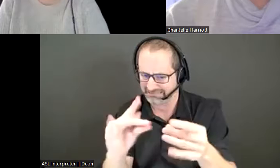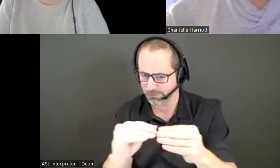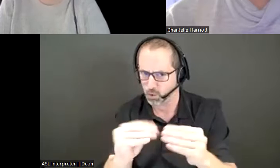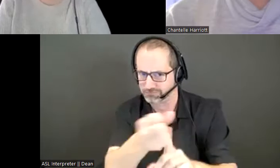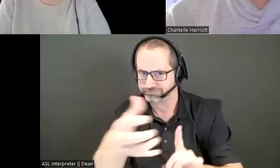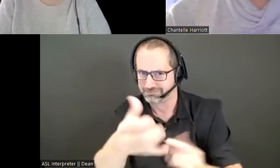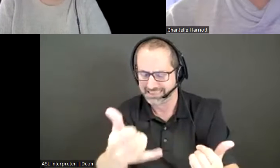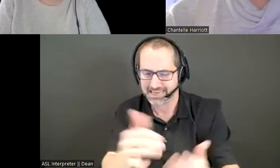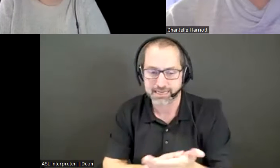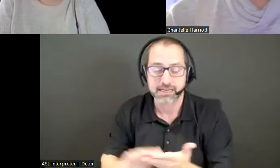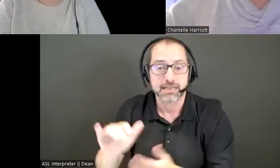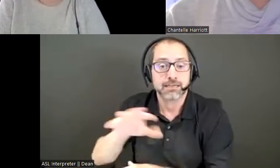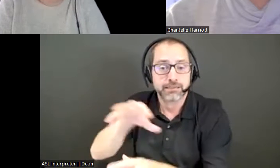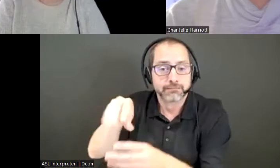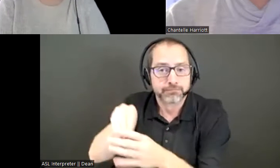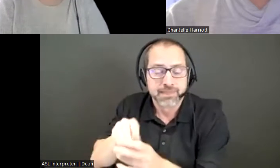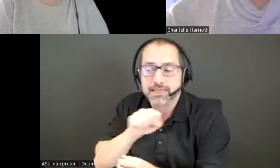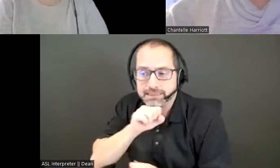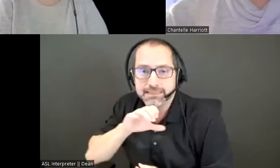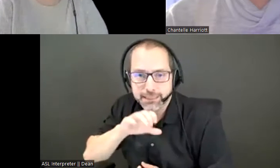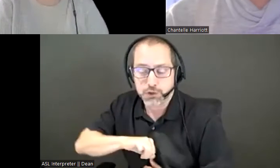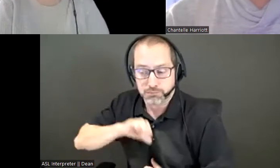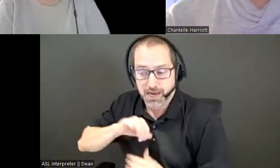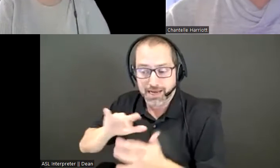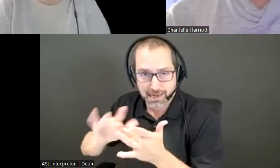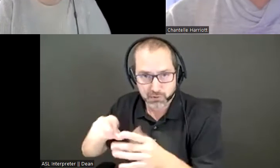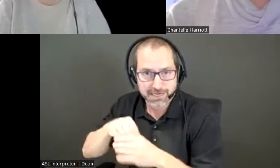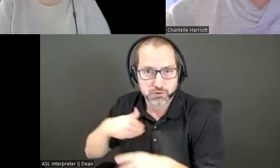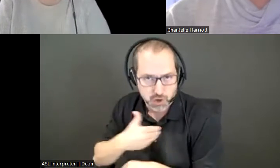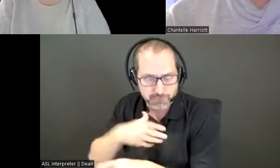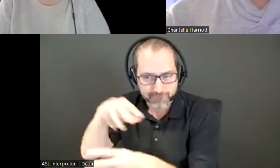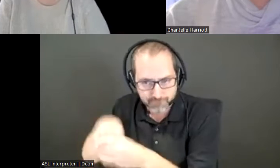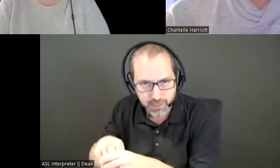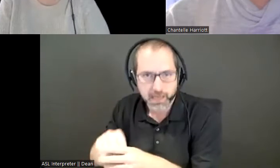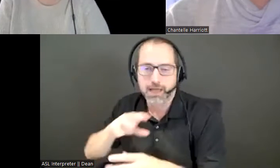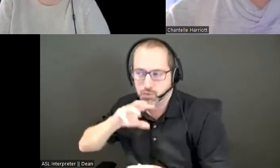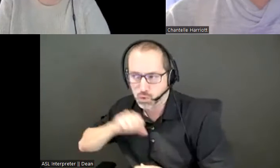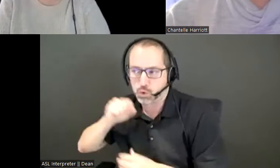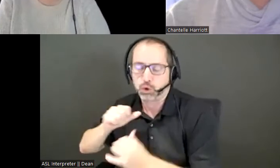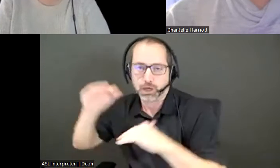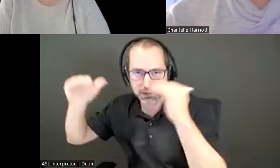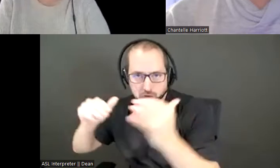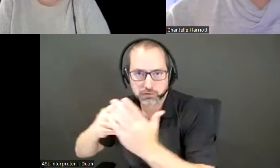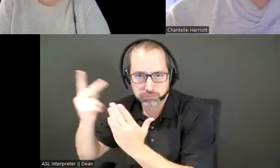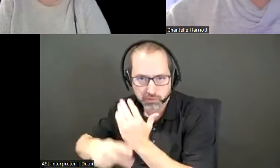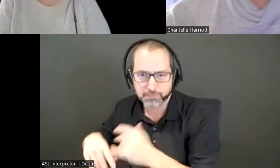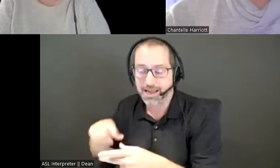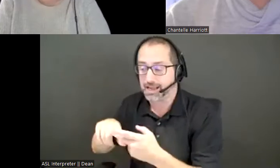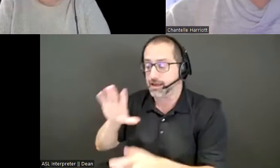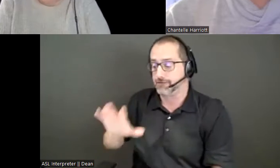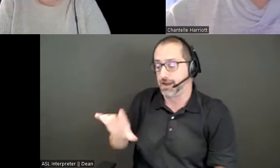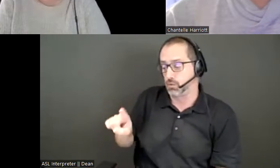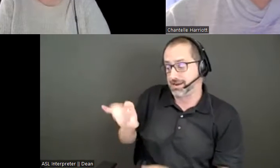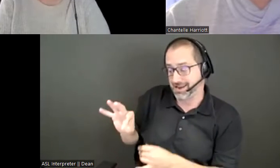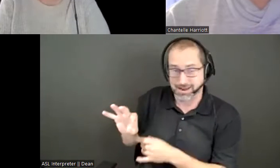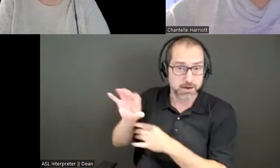Angel is a member of the Senior Pride Network in Toronto and the Older Adults Program, and sits on the advisory committee at the 519, which I'm sure some